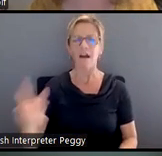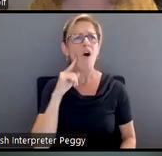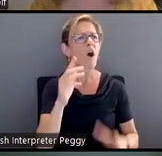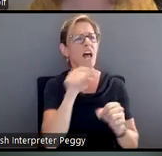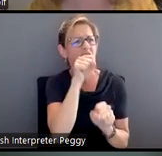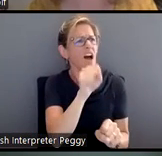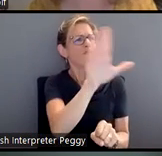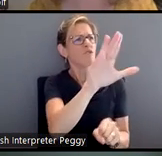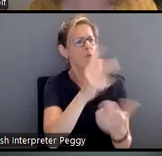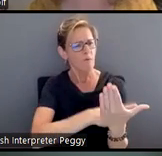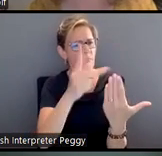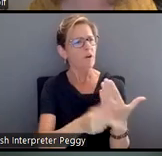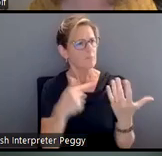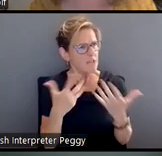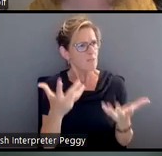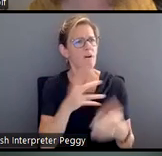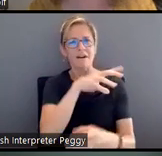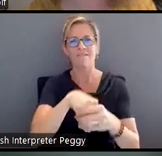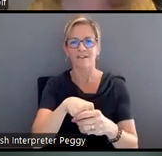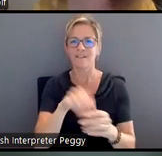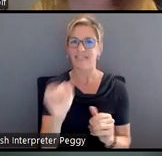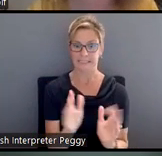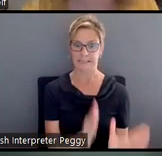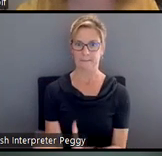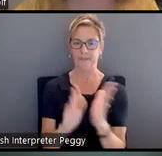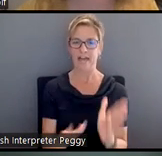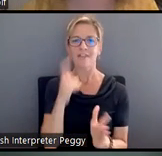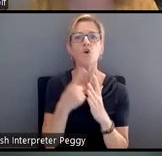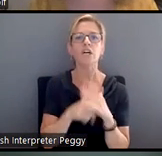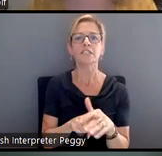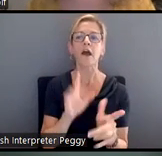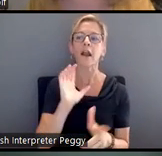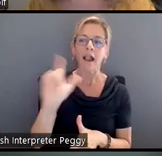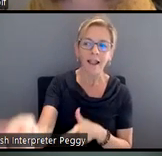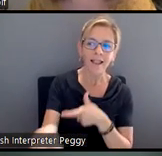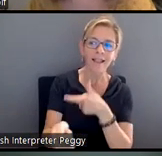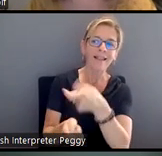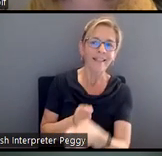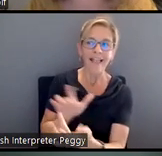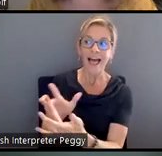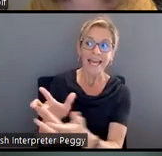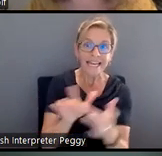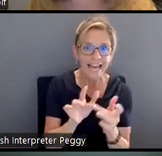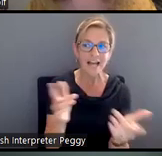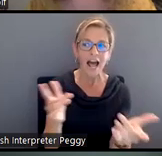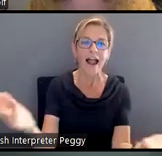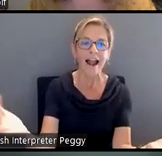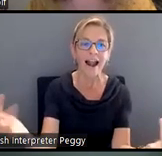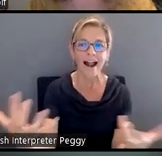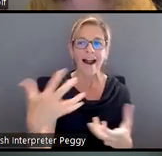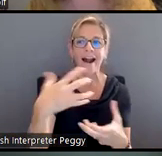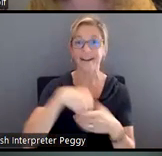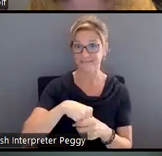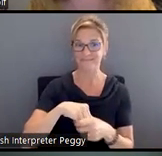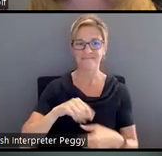part of it. And so we create a plan to take people basically along that path. And then in our